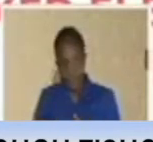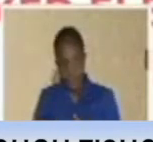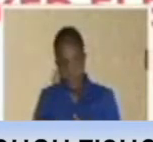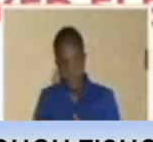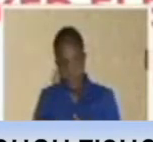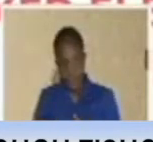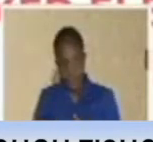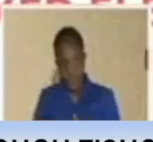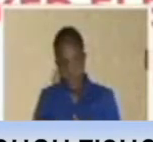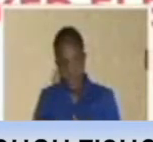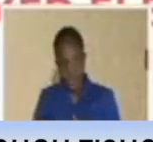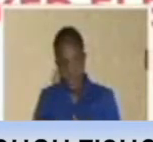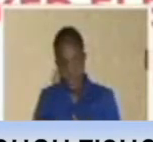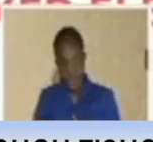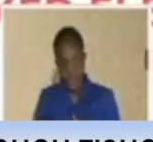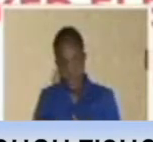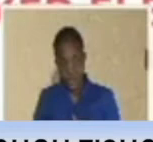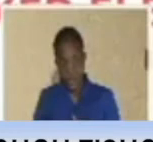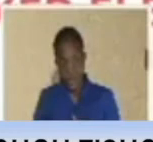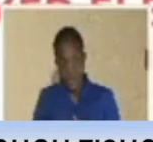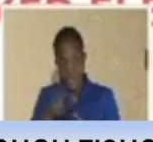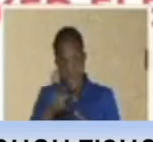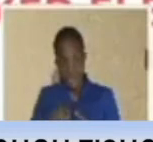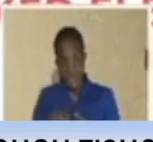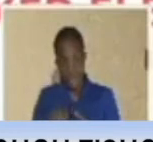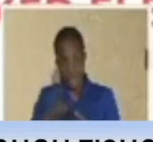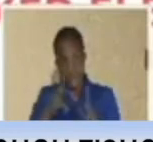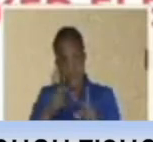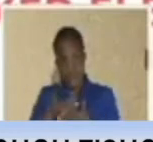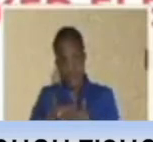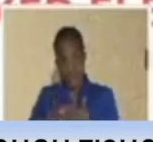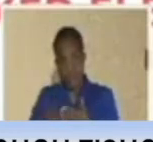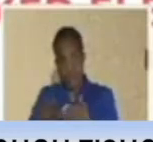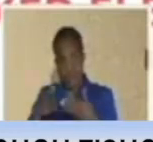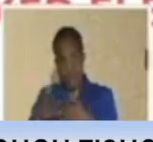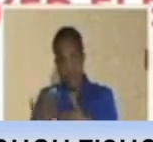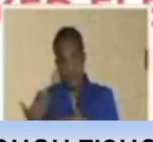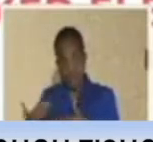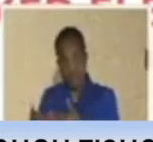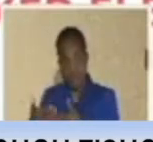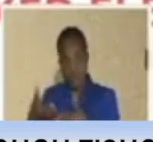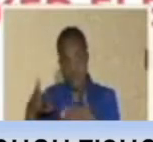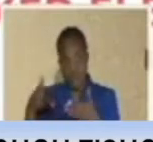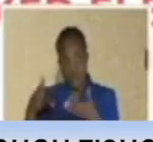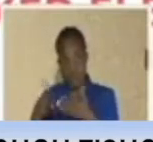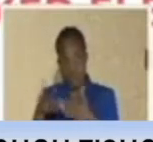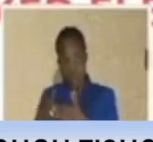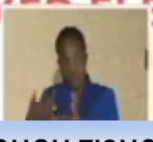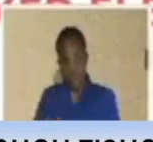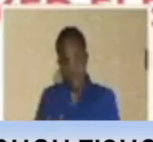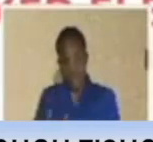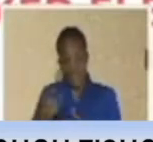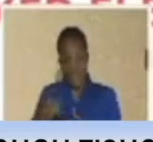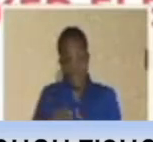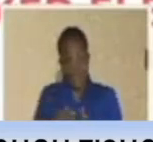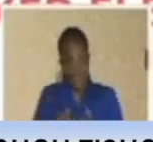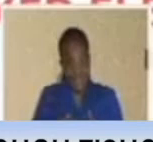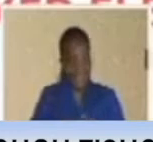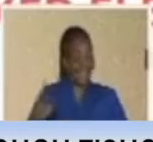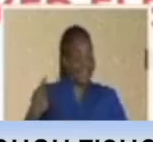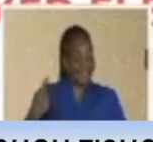In its place, a transparent, credible method has to